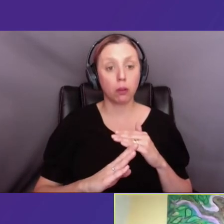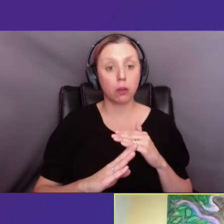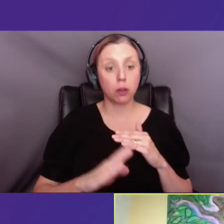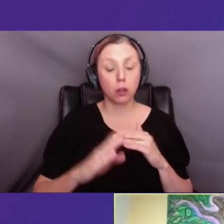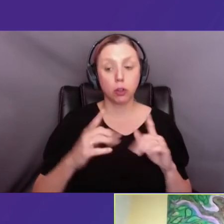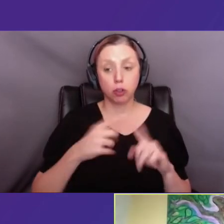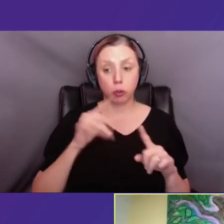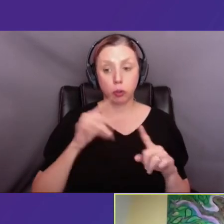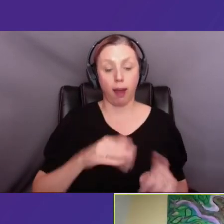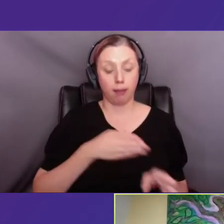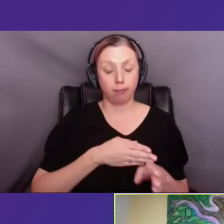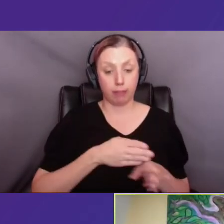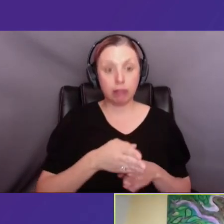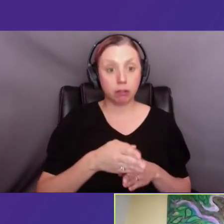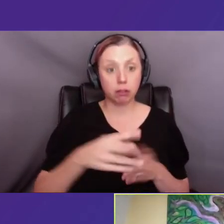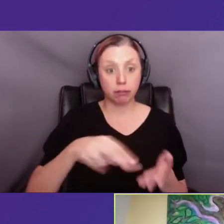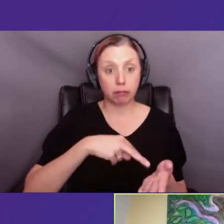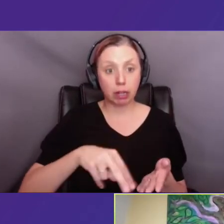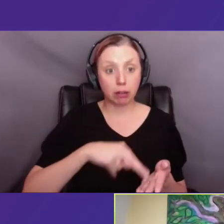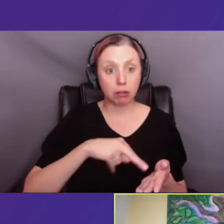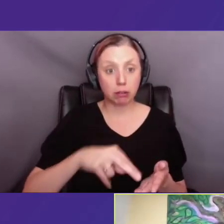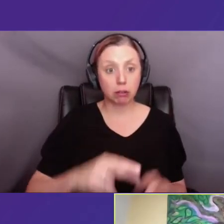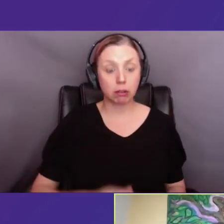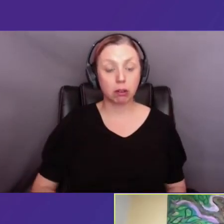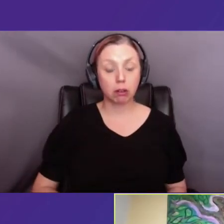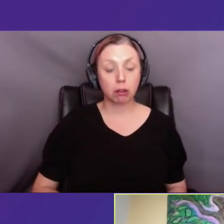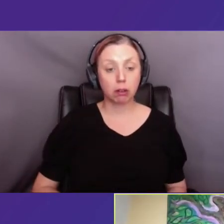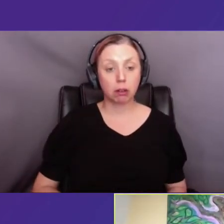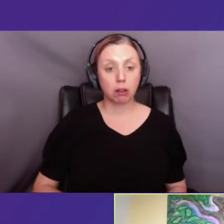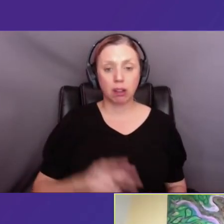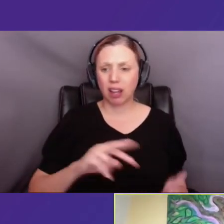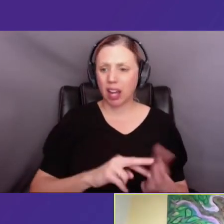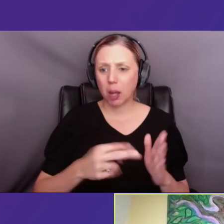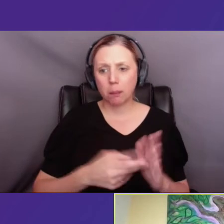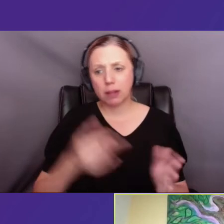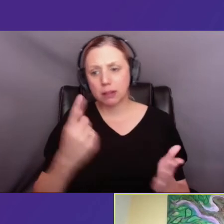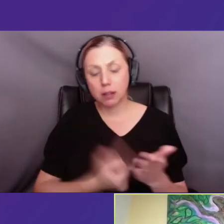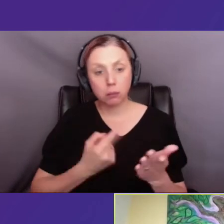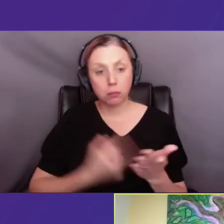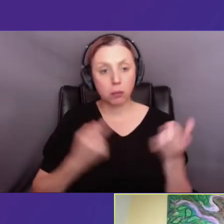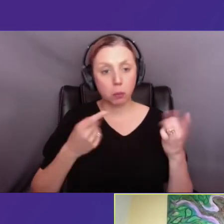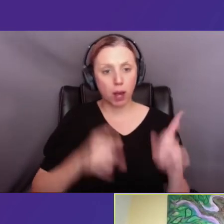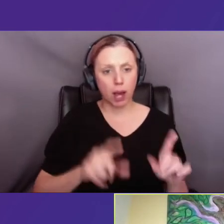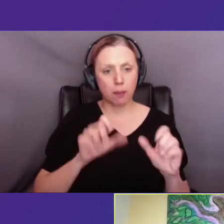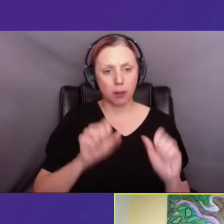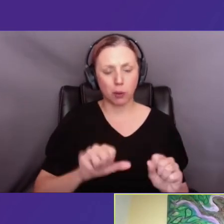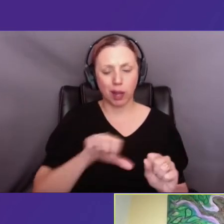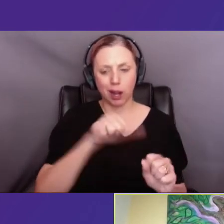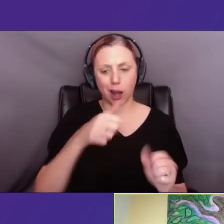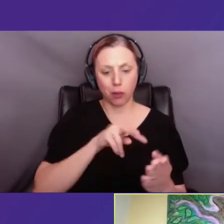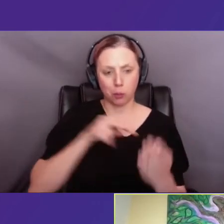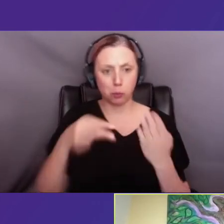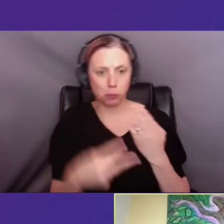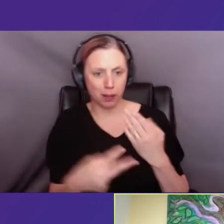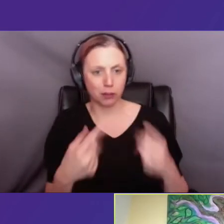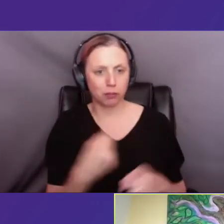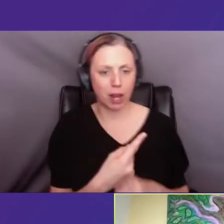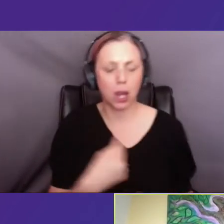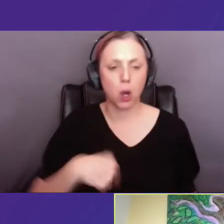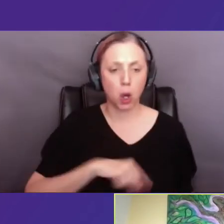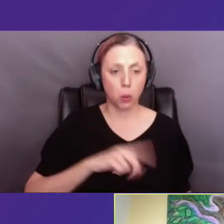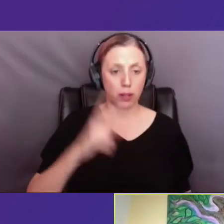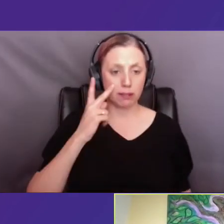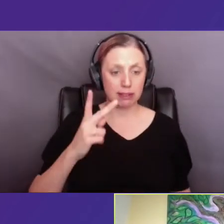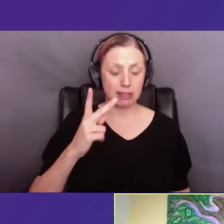discipline that we are studying, there can sometimes be another side to that, right? I mean, we've seen that in the